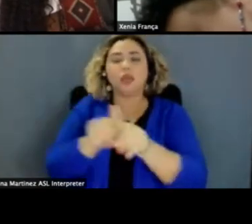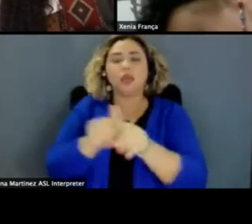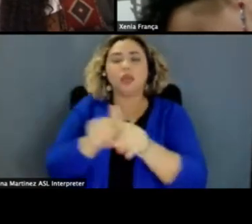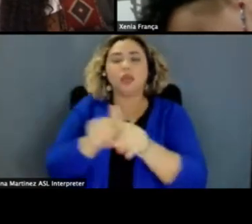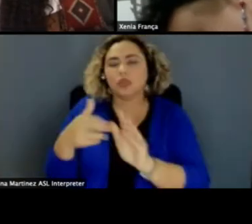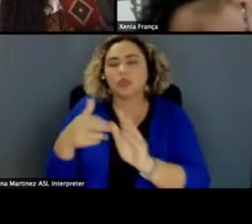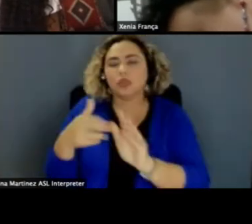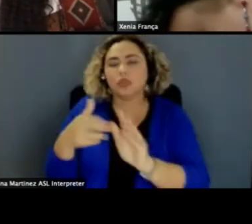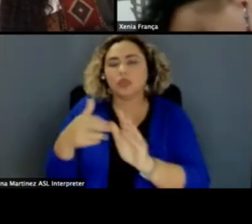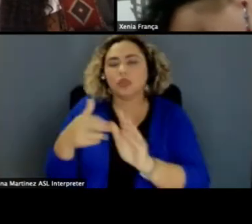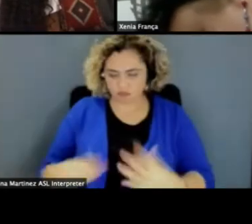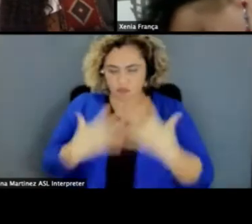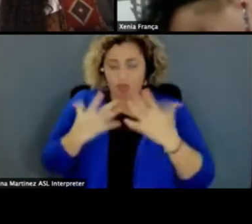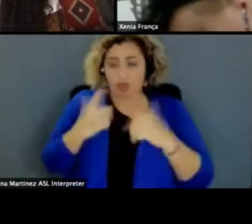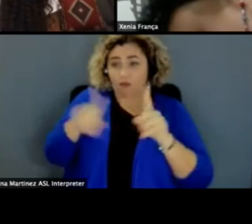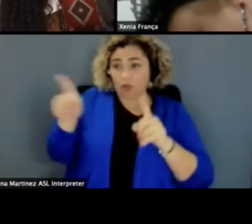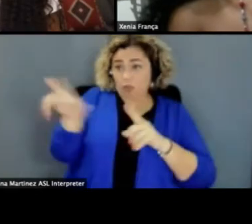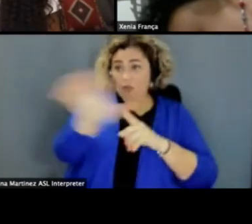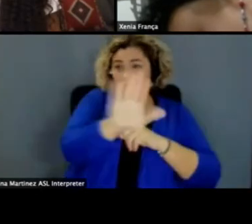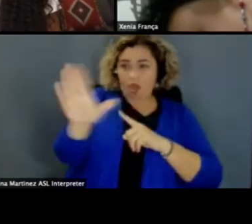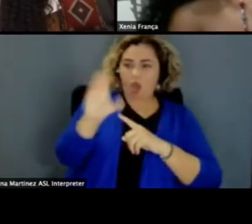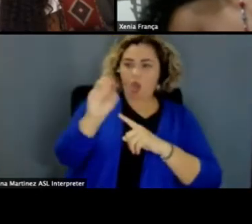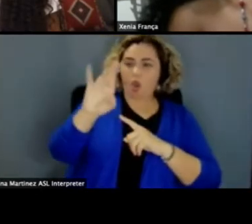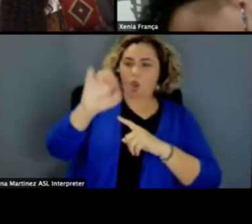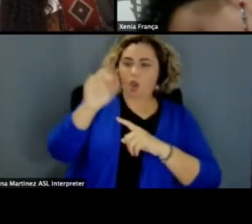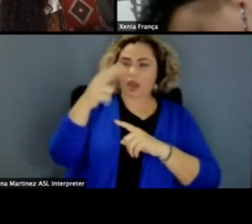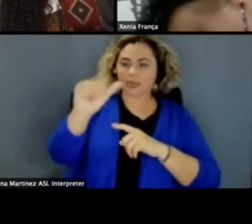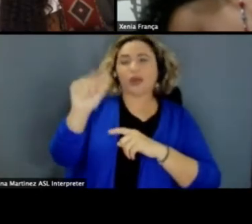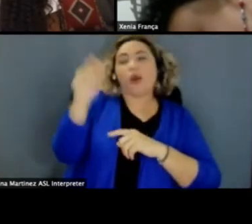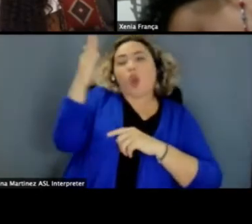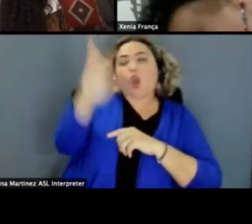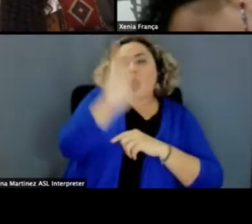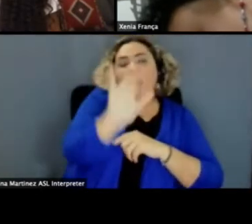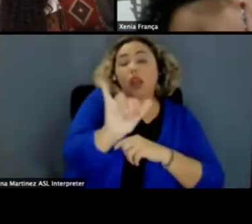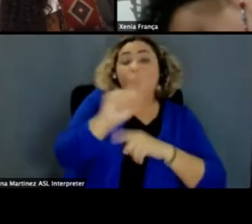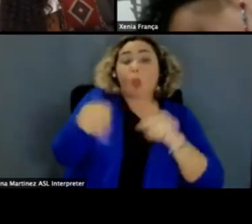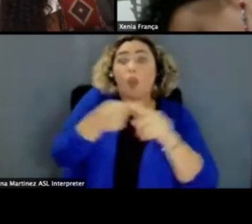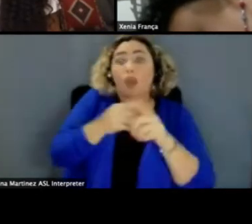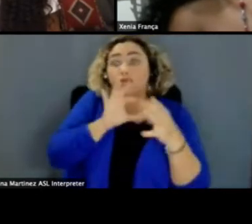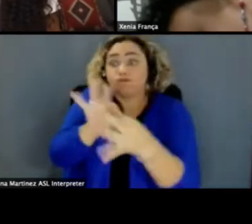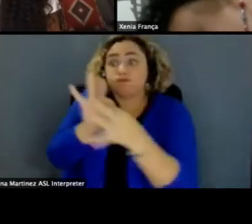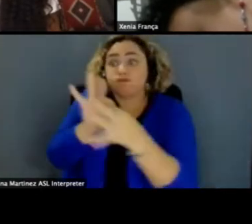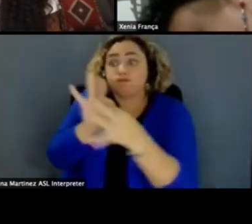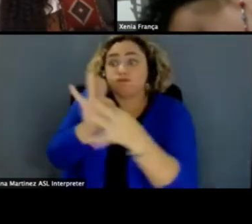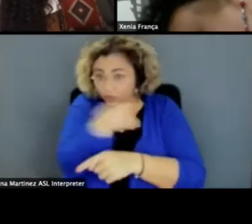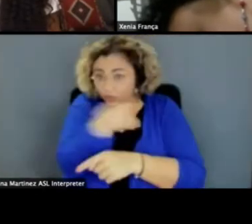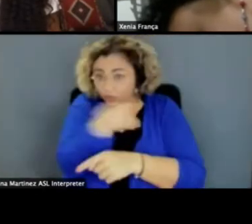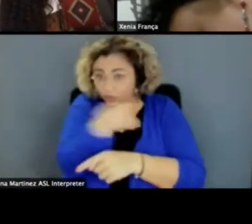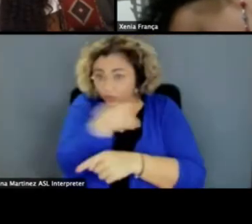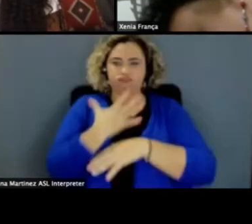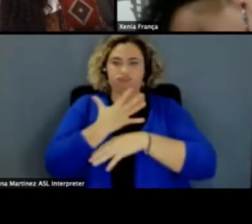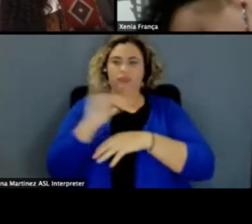that you receive from the orishas, from the entities, when you are connected to them.